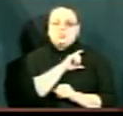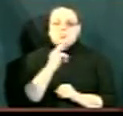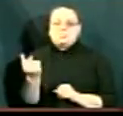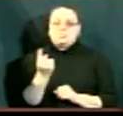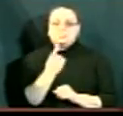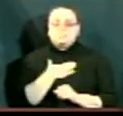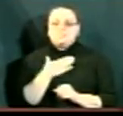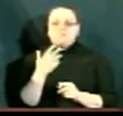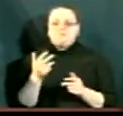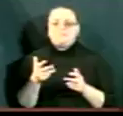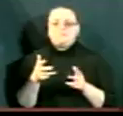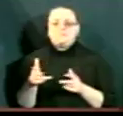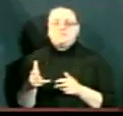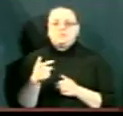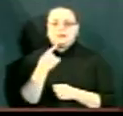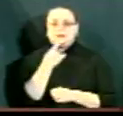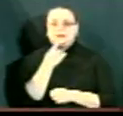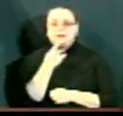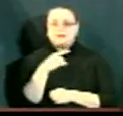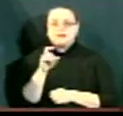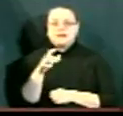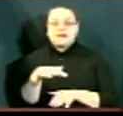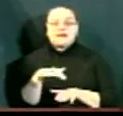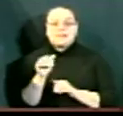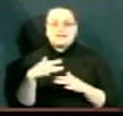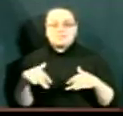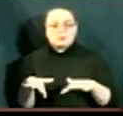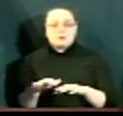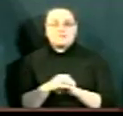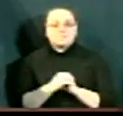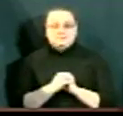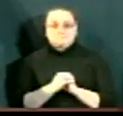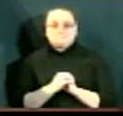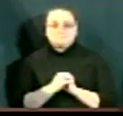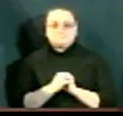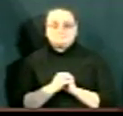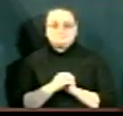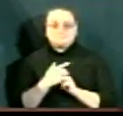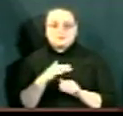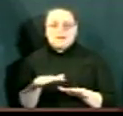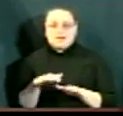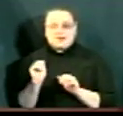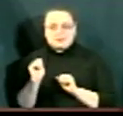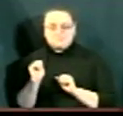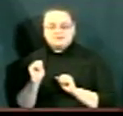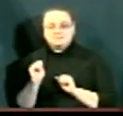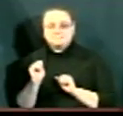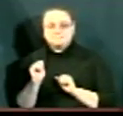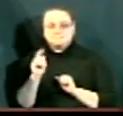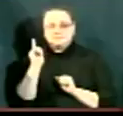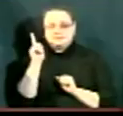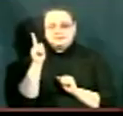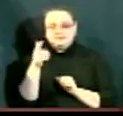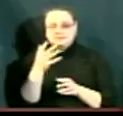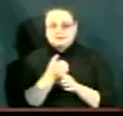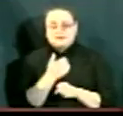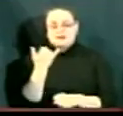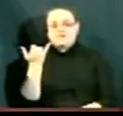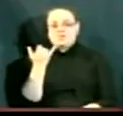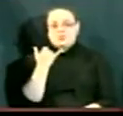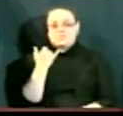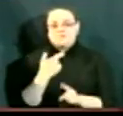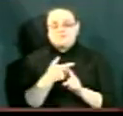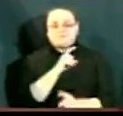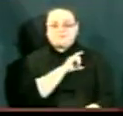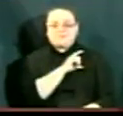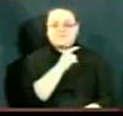and I got out, and he told me the principal said I need to leave the property. I left, and later I received a phone call from an